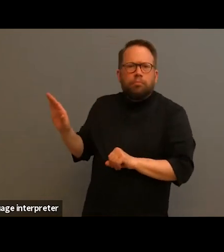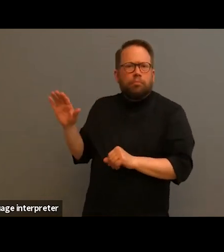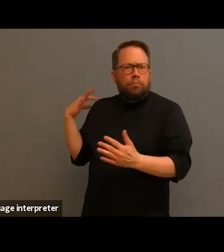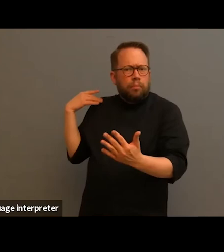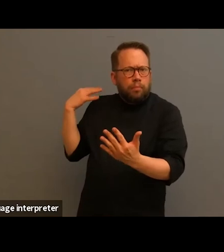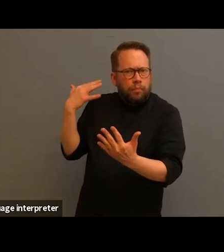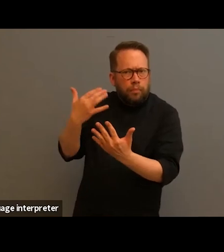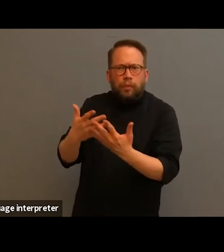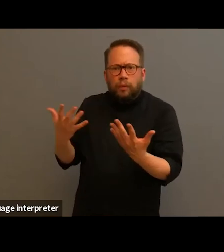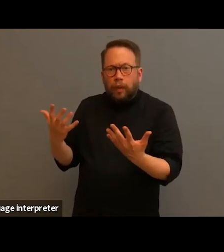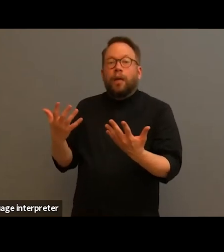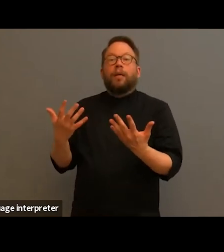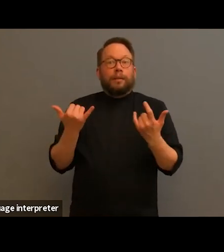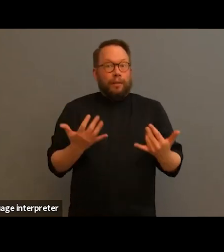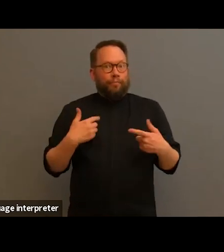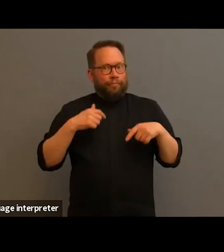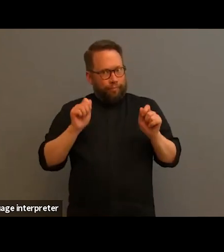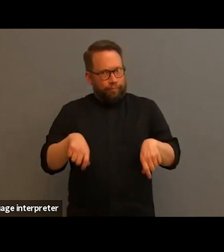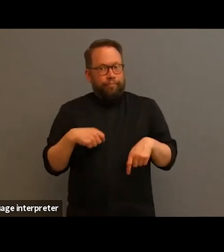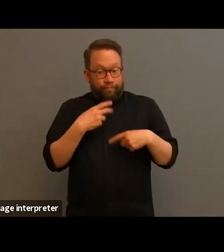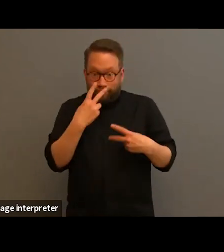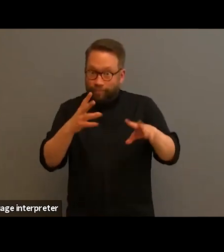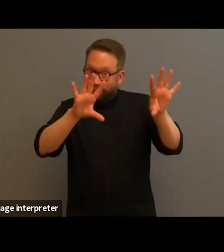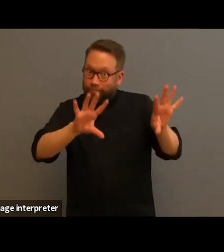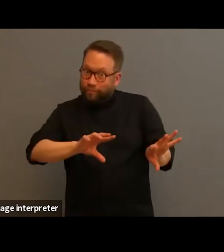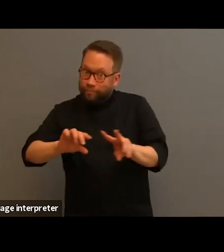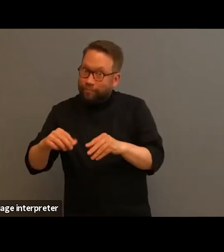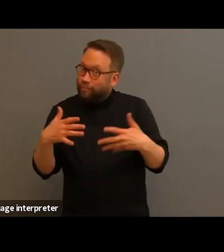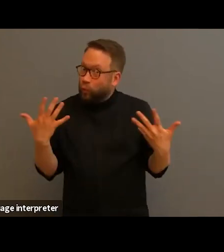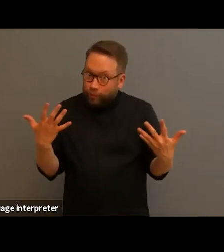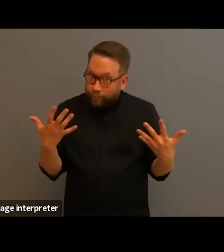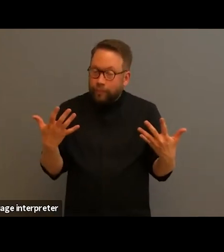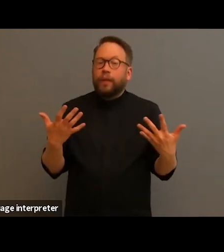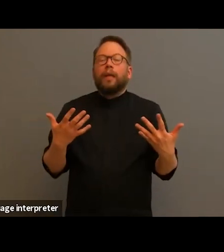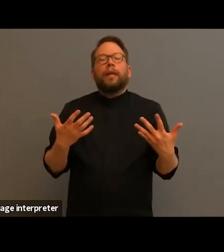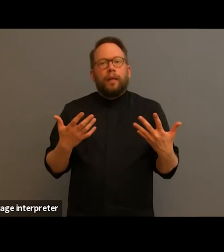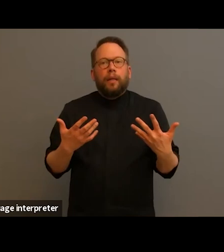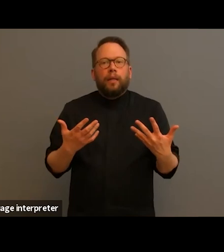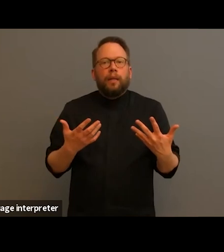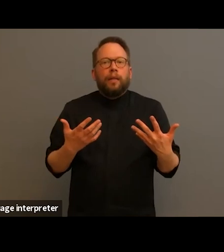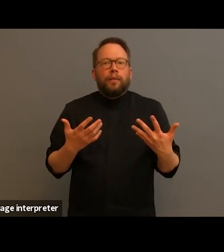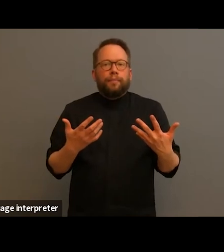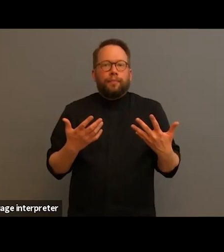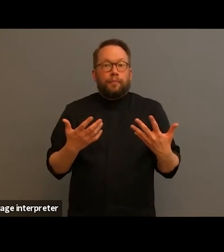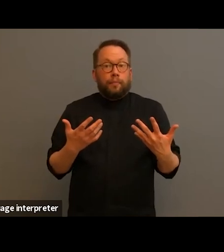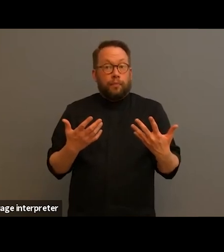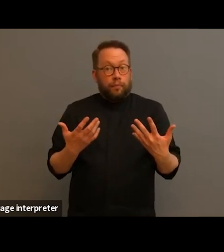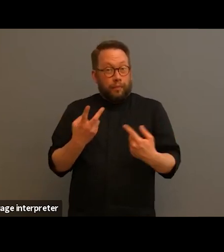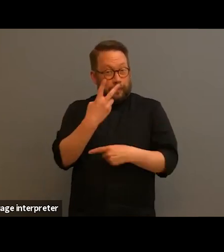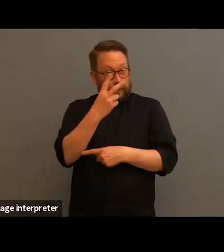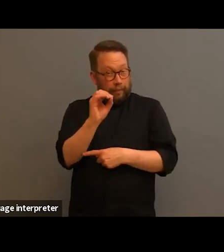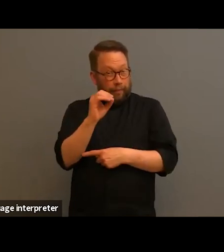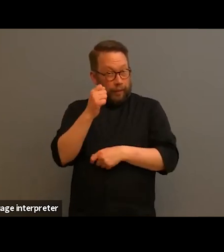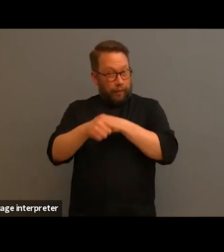findings from the report, which summarizes studies and reports from the last 2 decades. These are